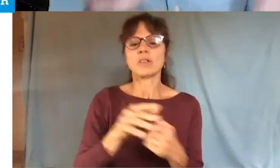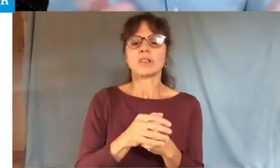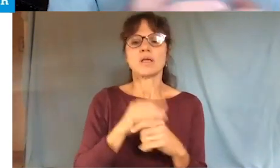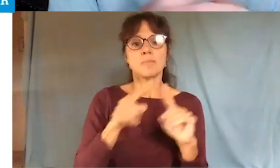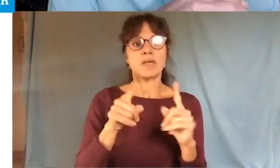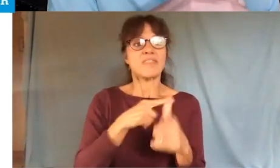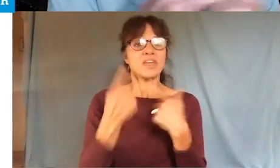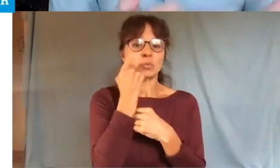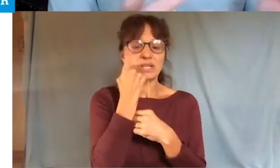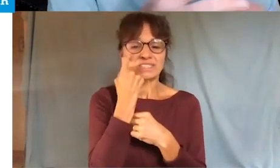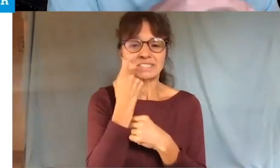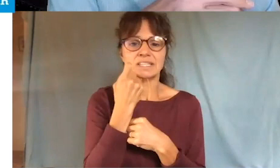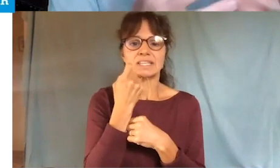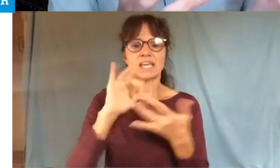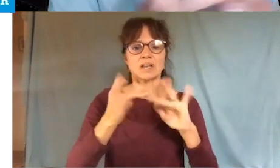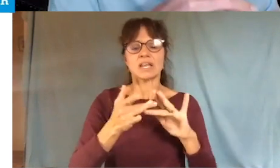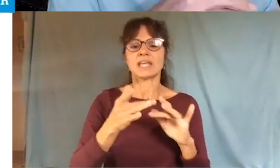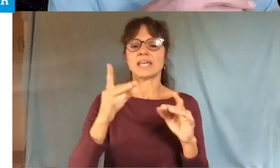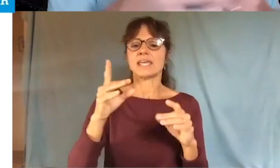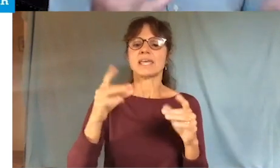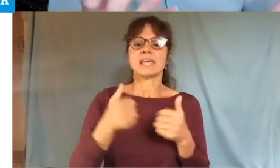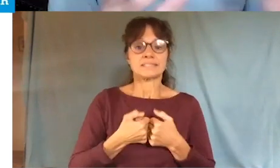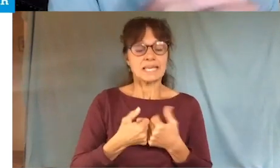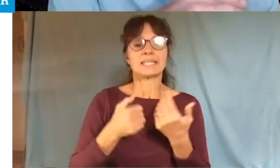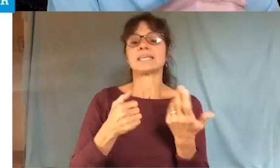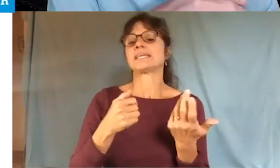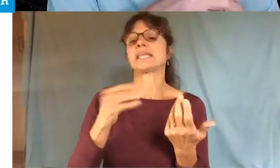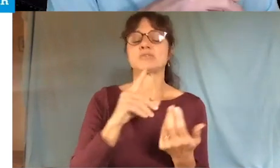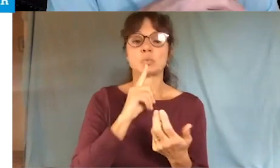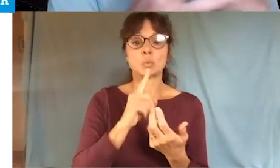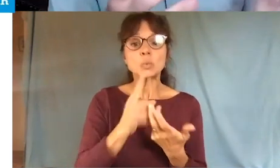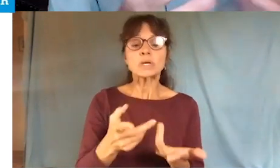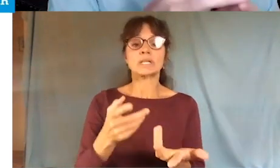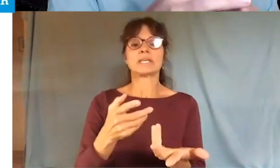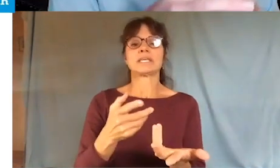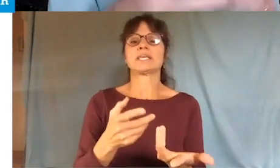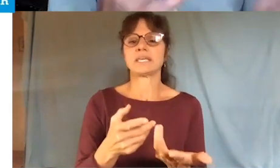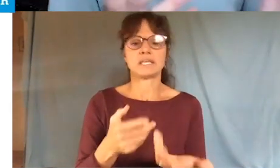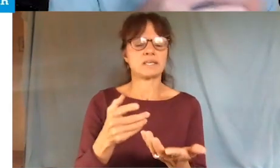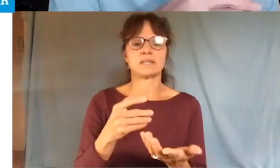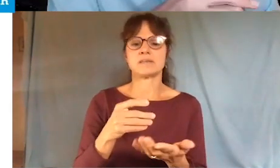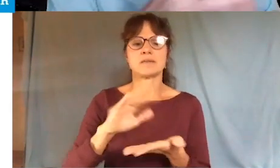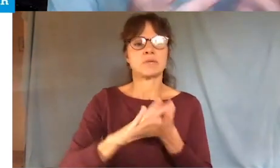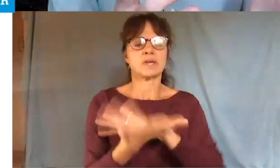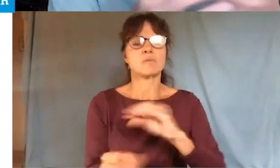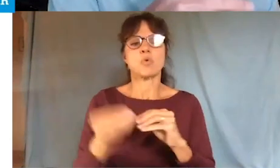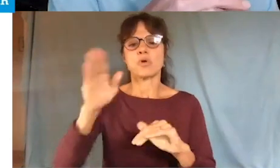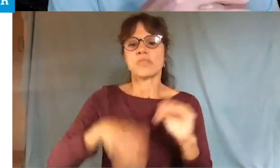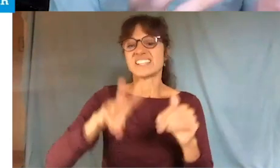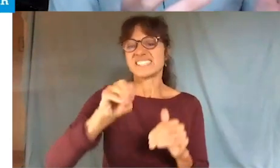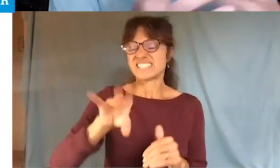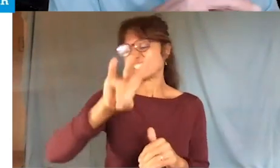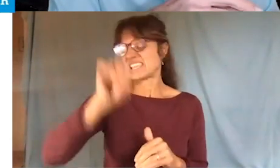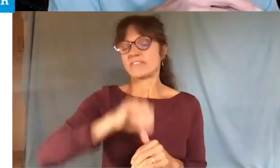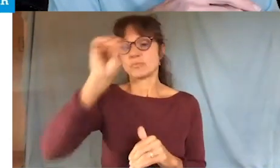then online dating and online meeting has really driven well above, to the point that 60%, 70%